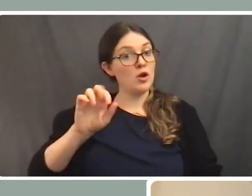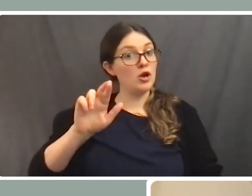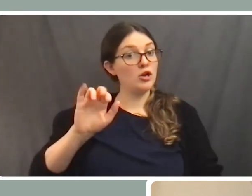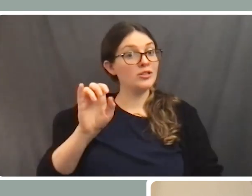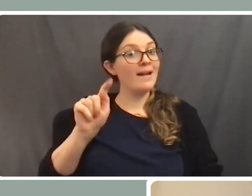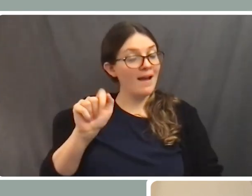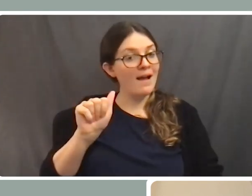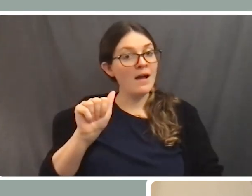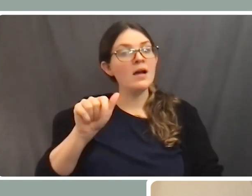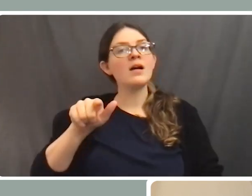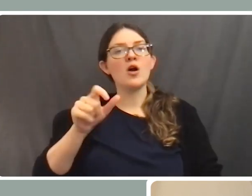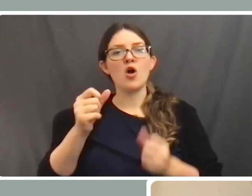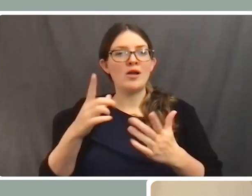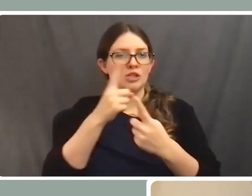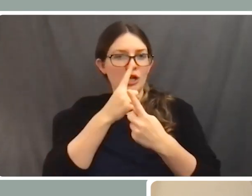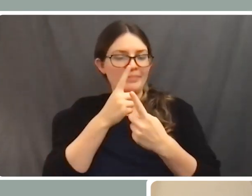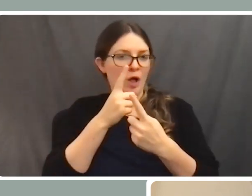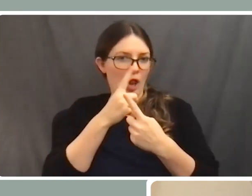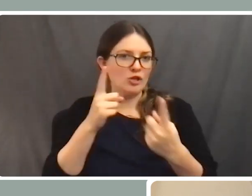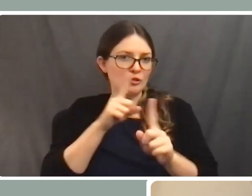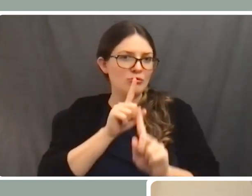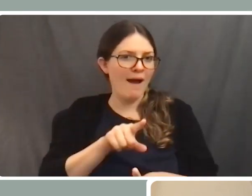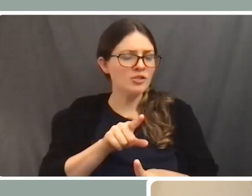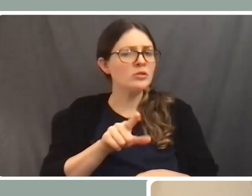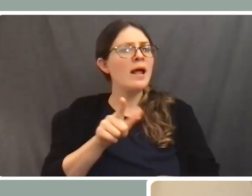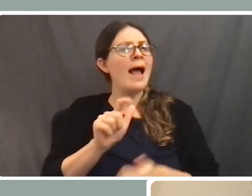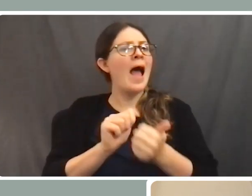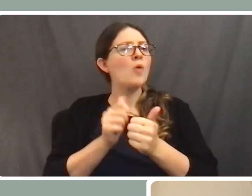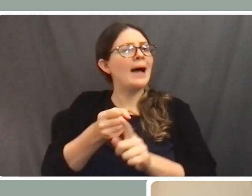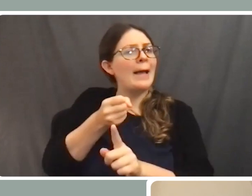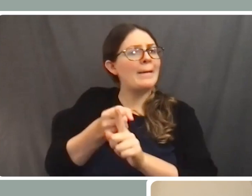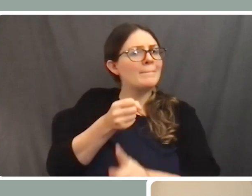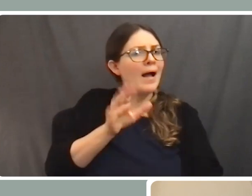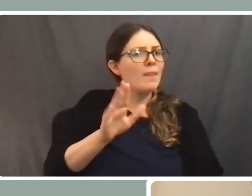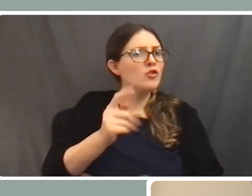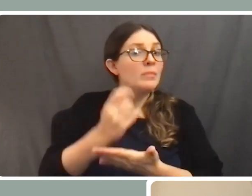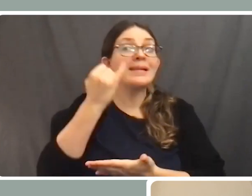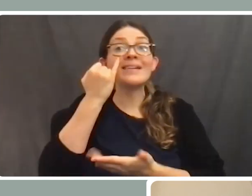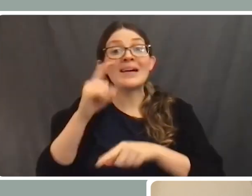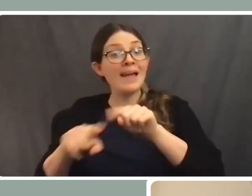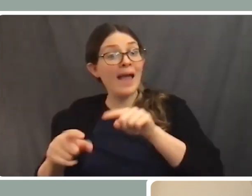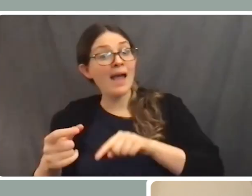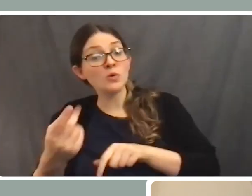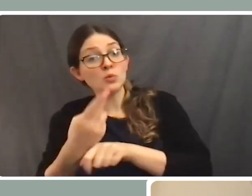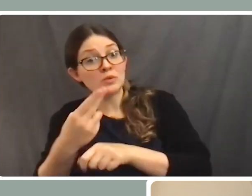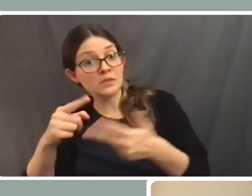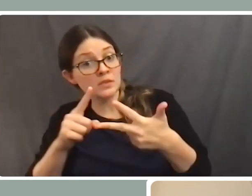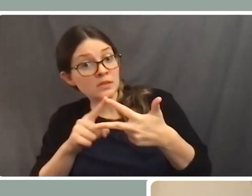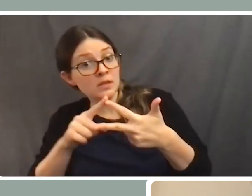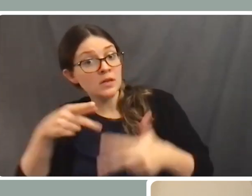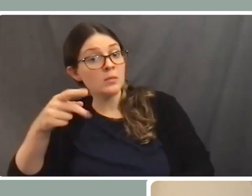to discontinue that. So how does that affect the efficacy of their treatment if they're losing the benefit of